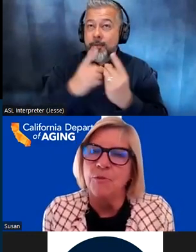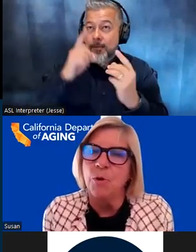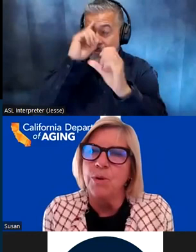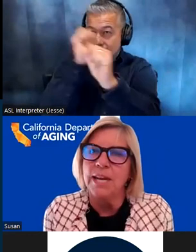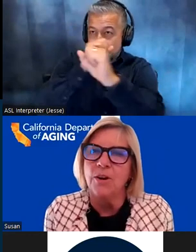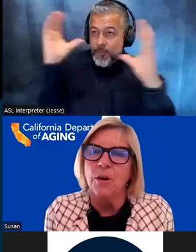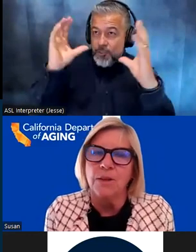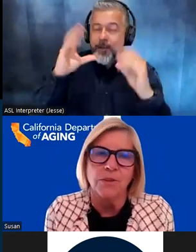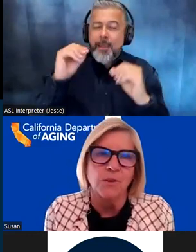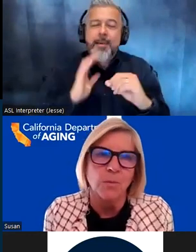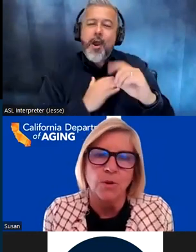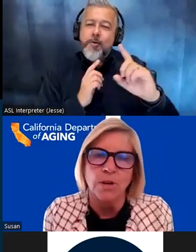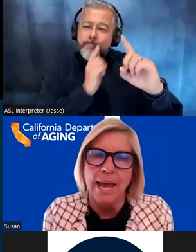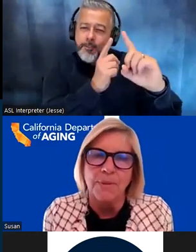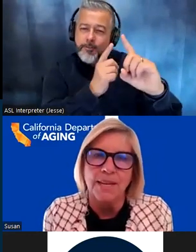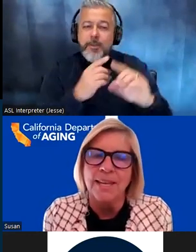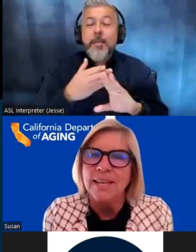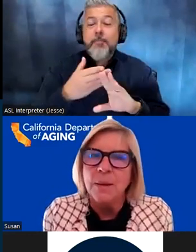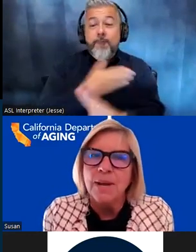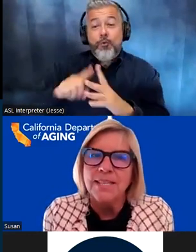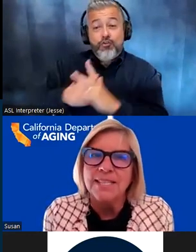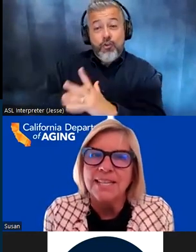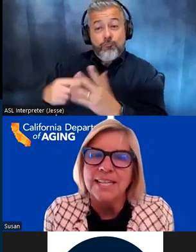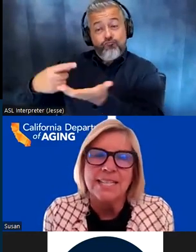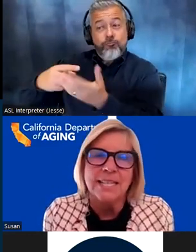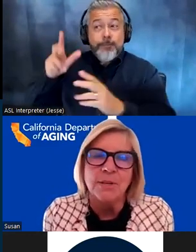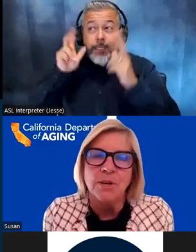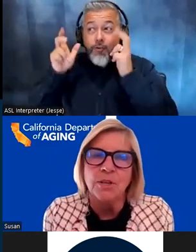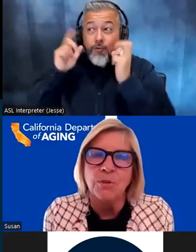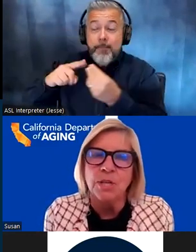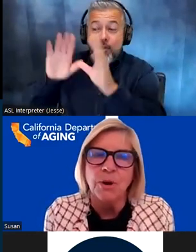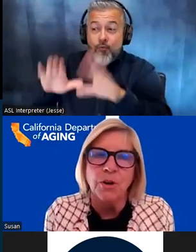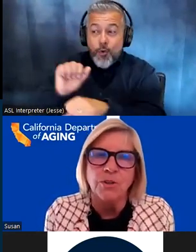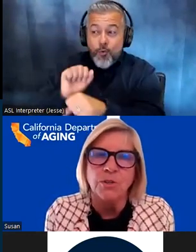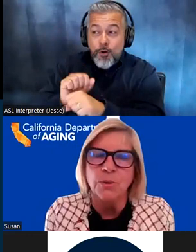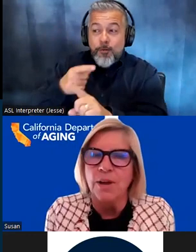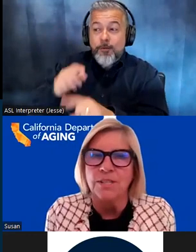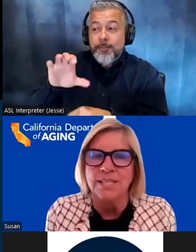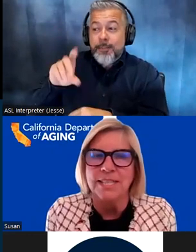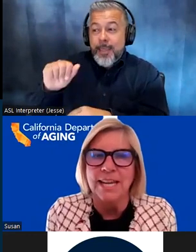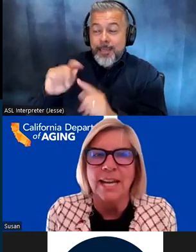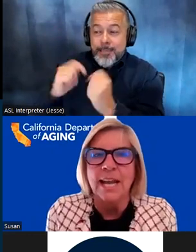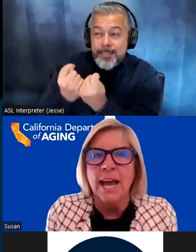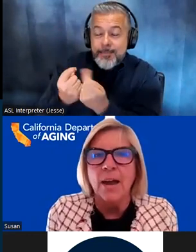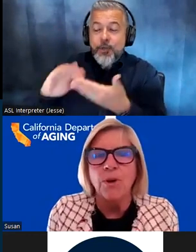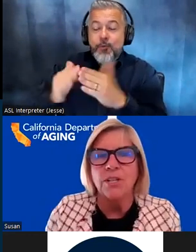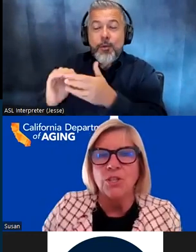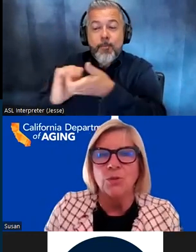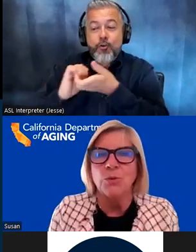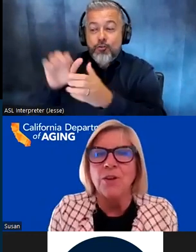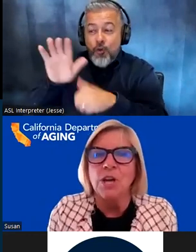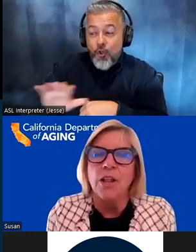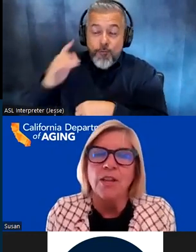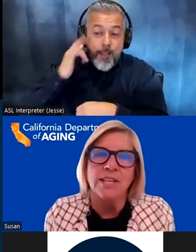And before we hear about the great work happening by the CDA team and our community partners throughout the state, I wanted